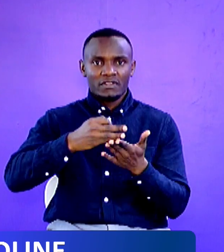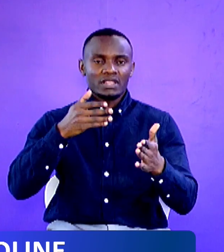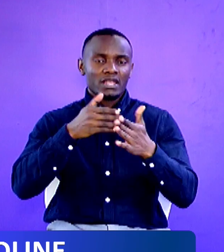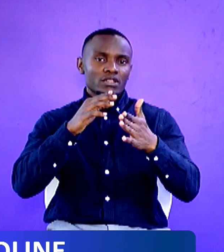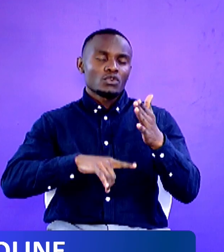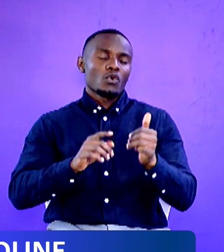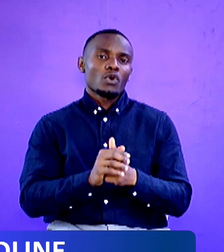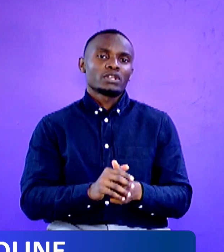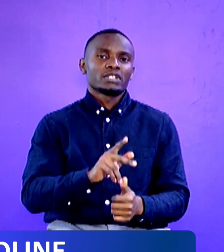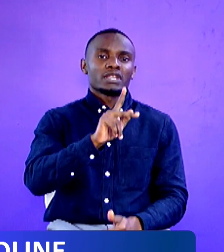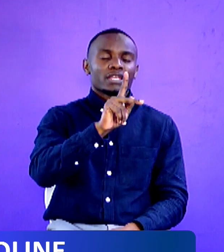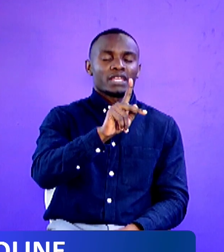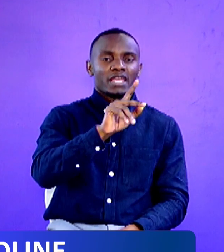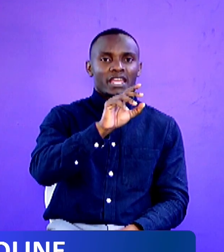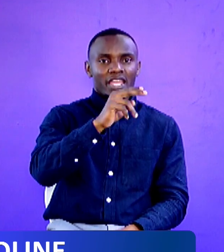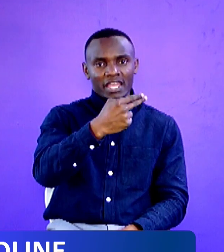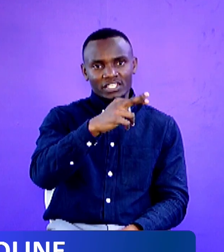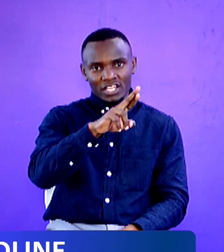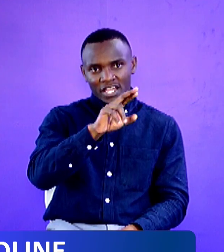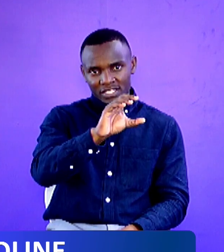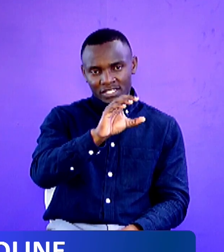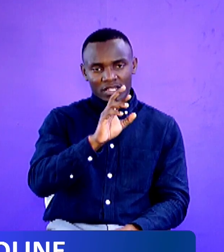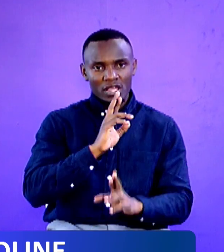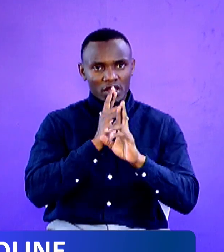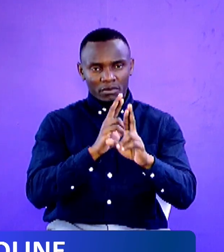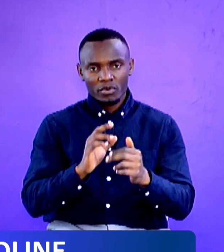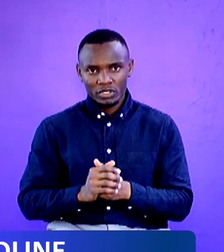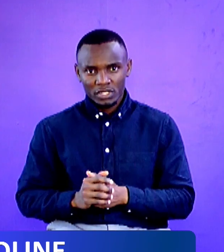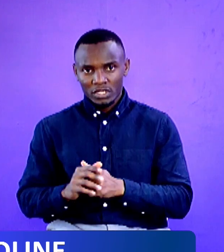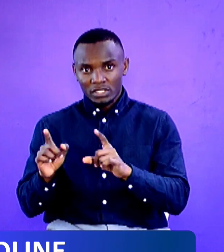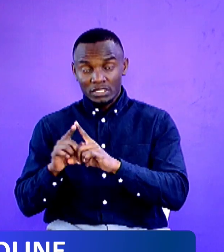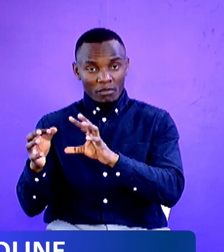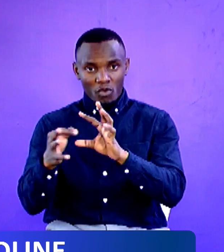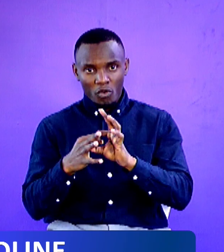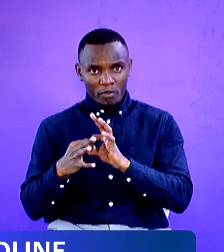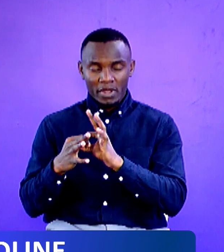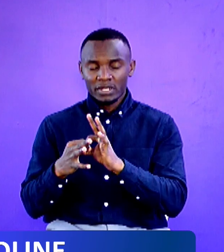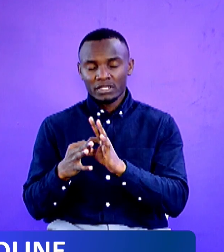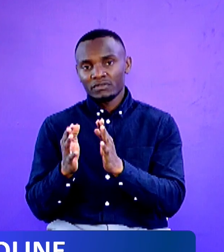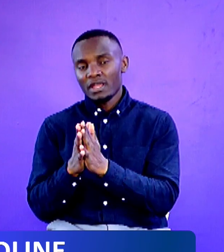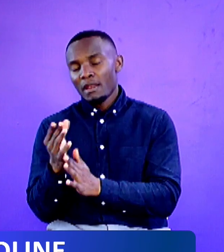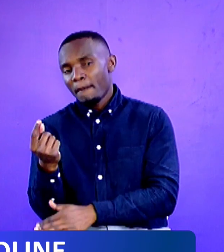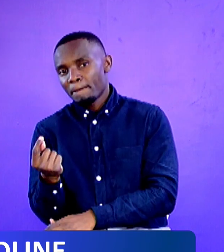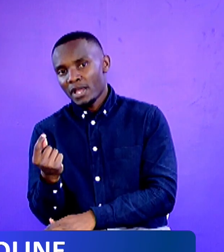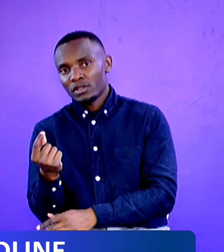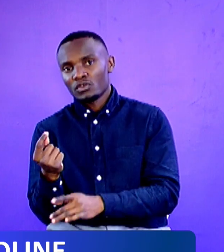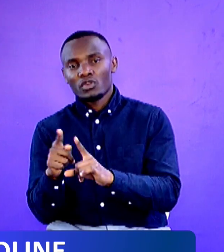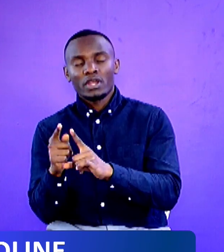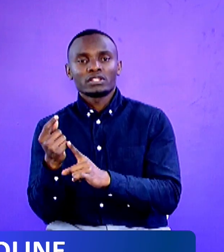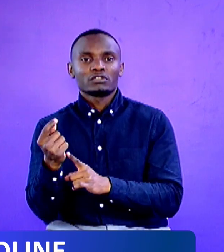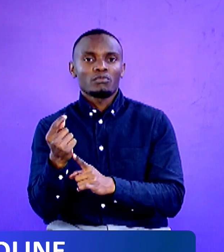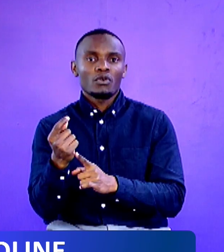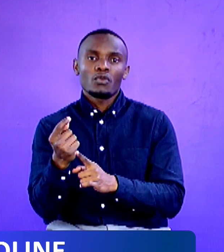KHRC report. And the cooperatives and micro, small and medium enterprises,